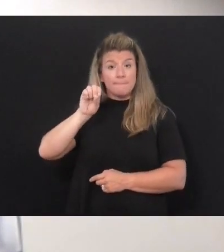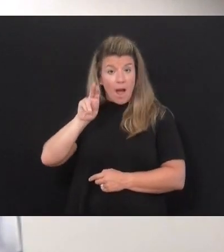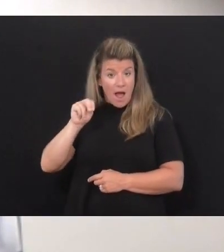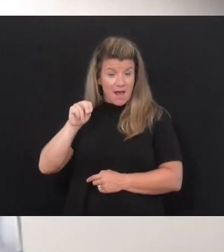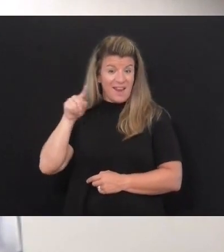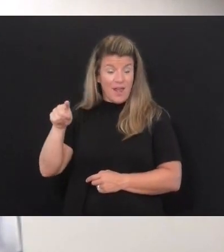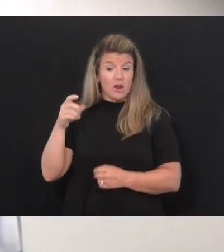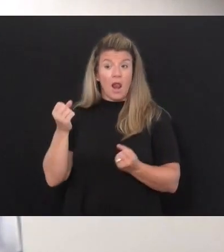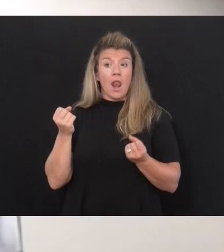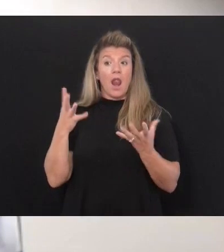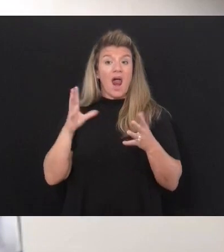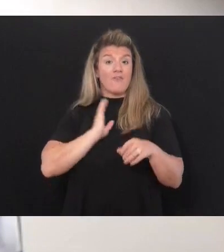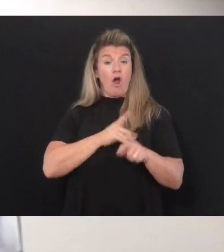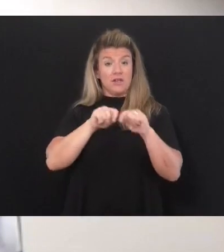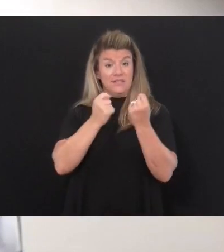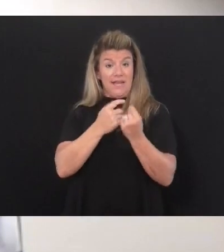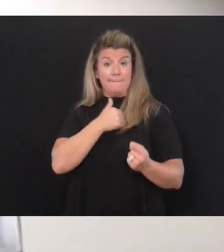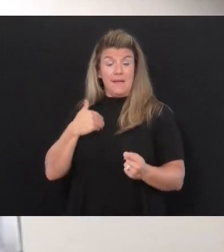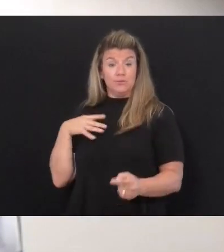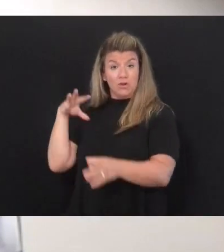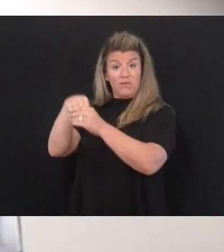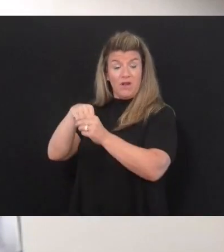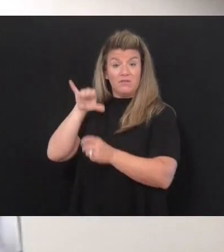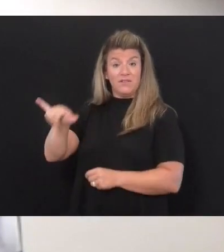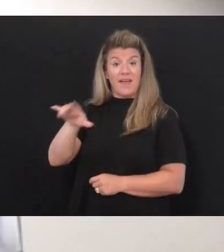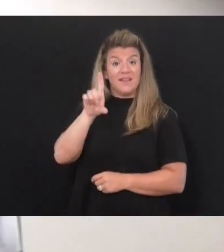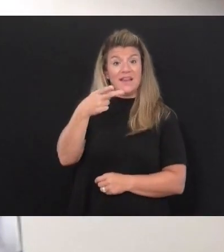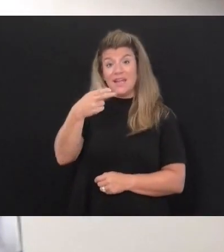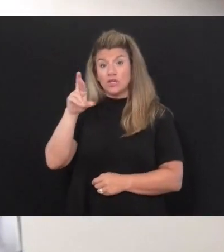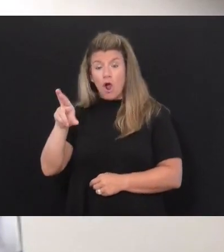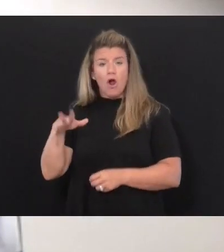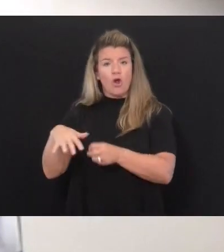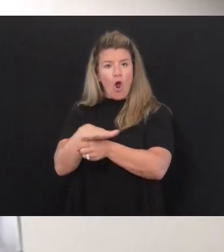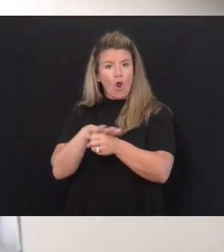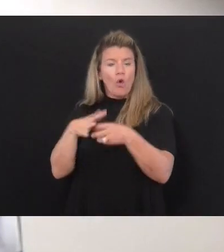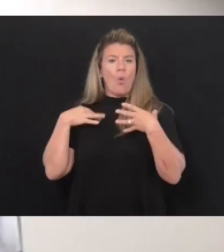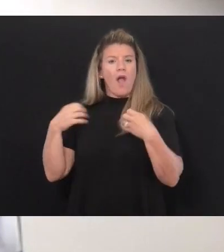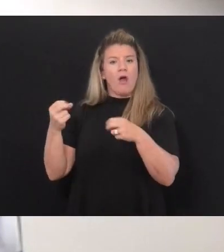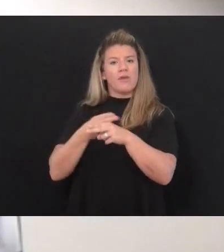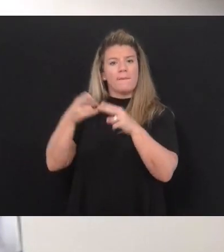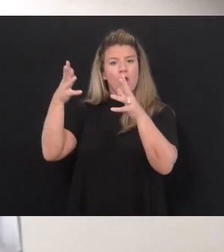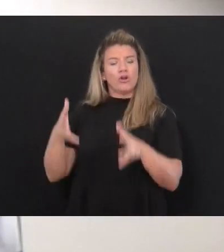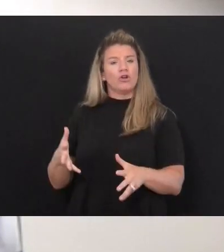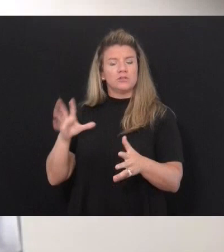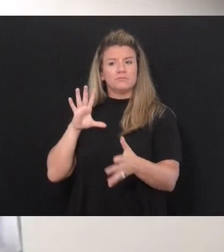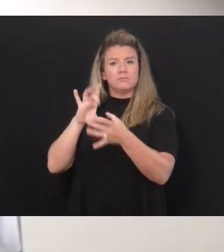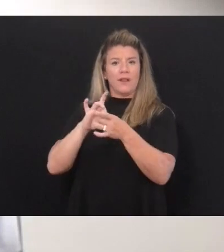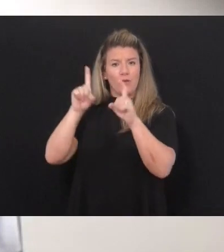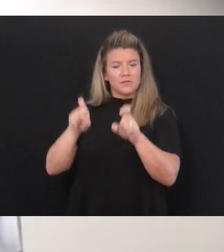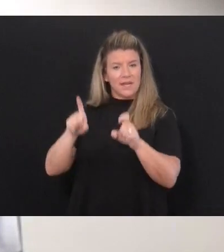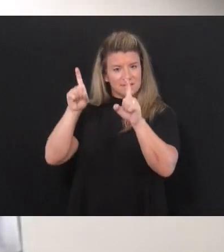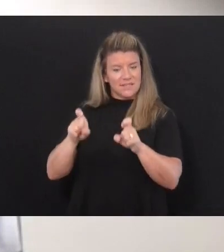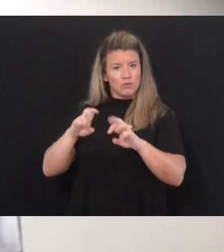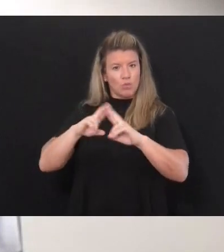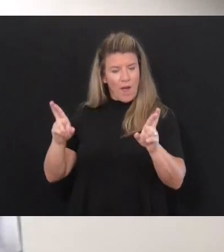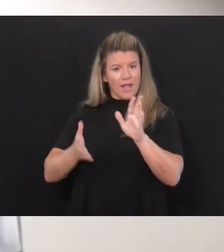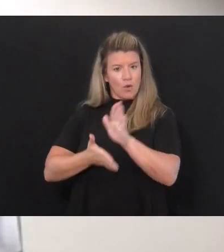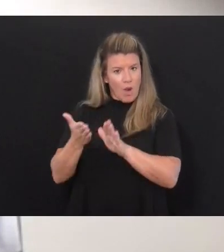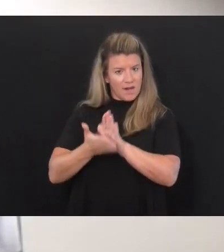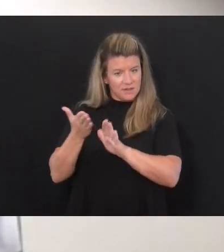as we talked about the last press briefing, it took 99 days in the US to reach 1 million people